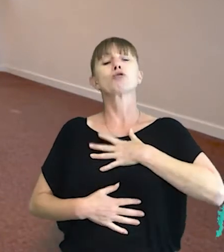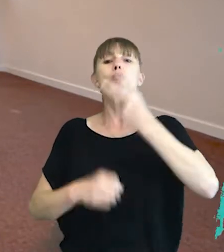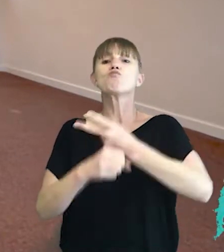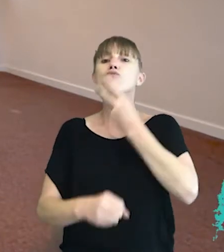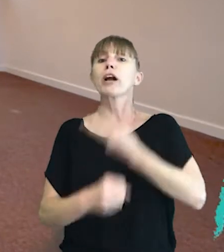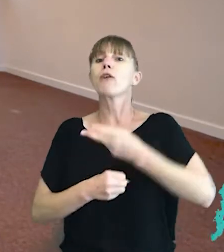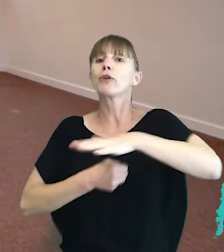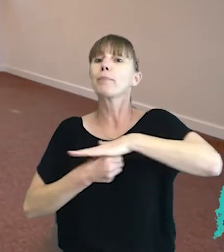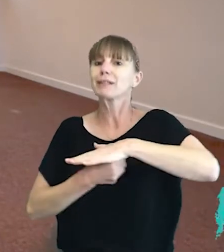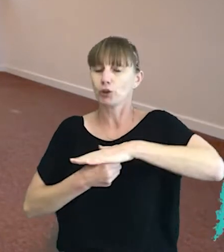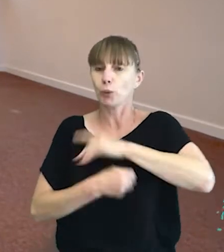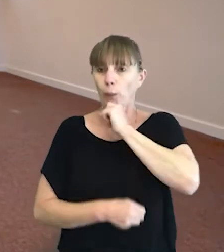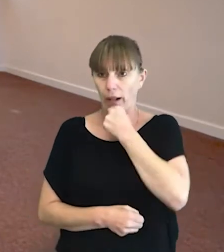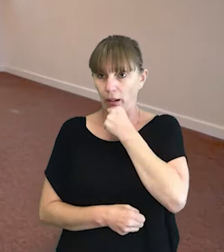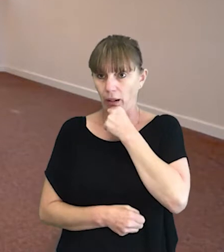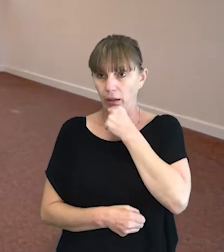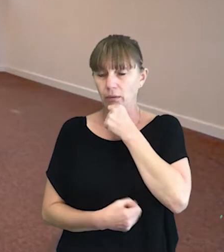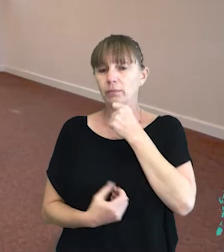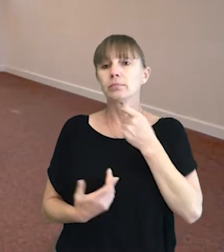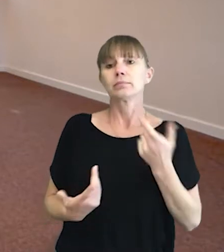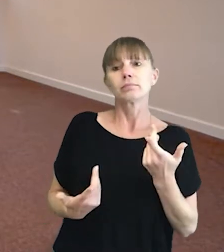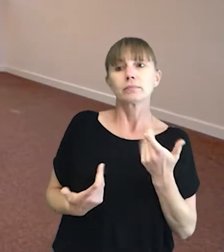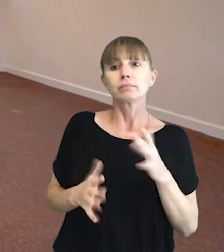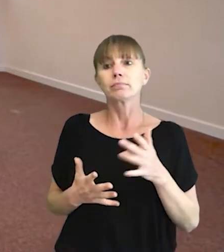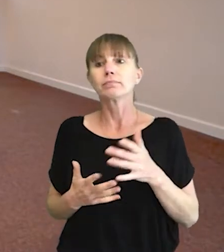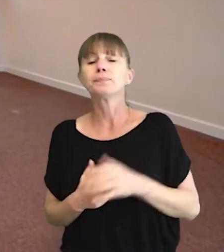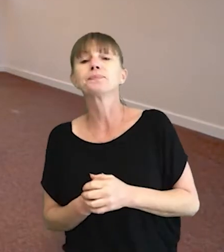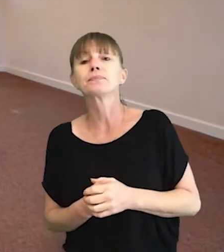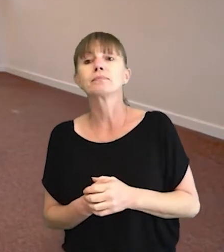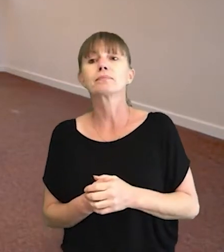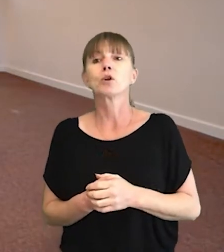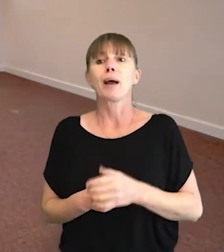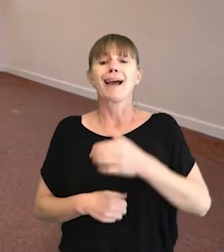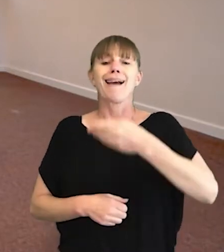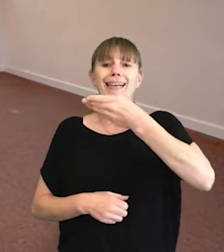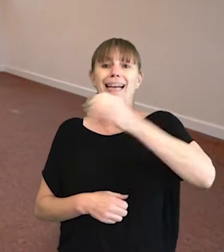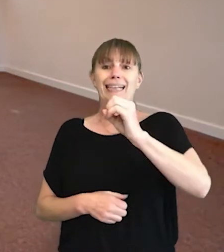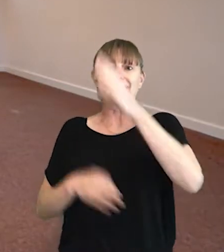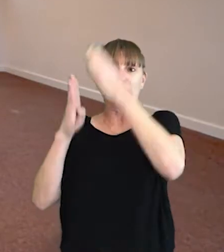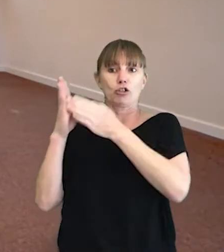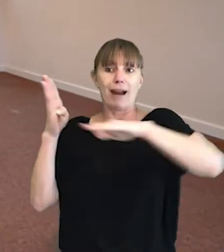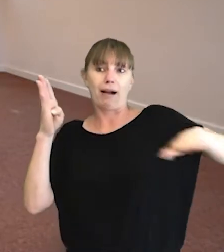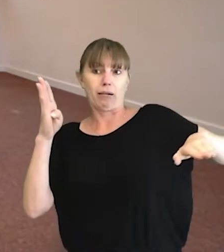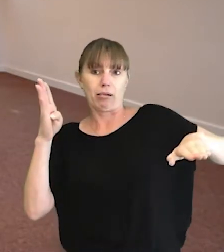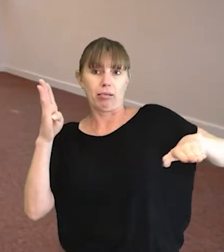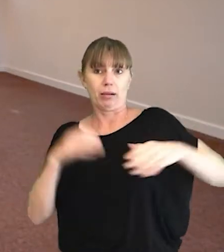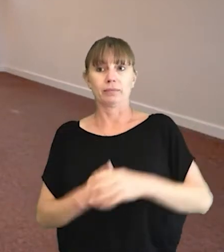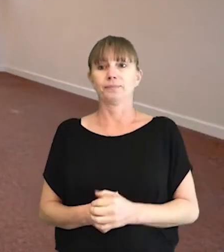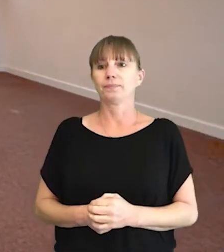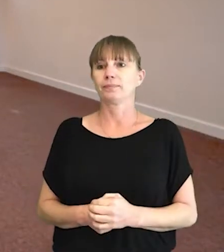into the recovery position. So the nearest arm to you, I want you to put it up into a 90-degree angle.